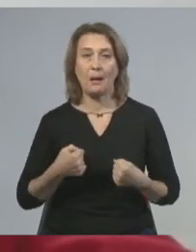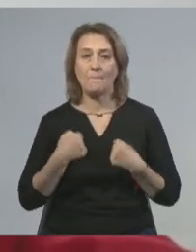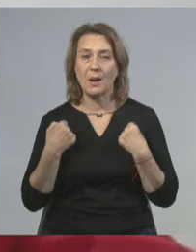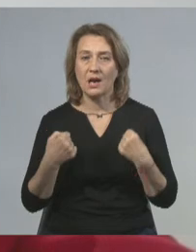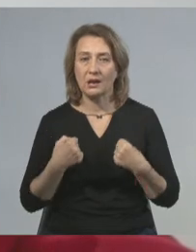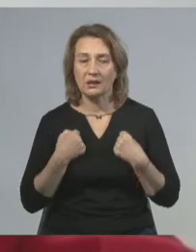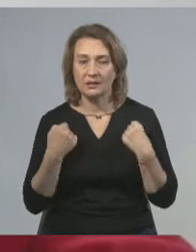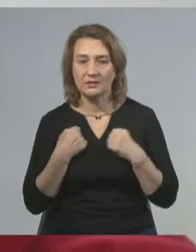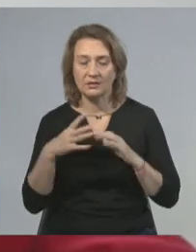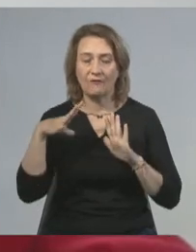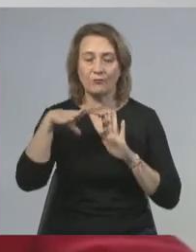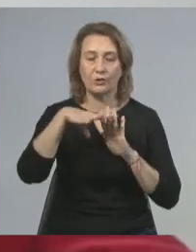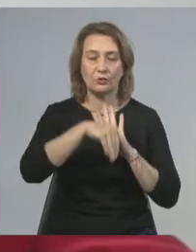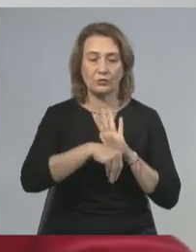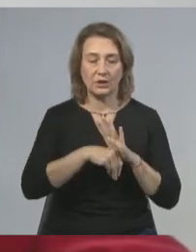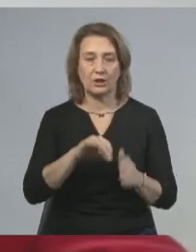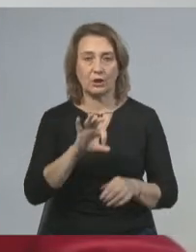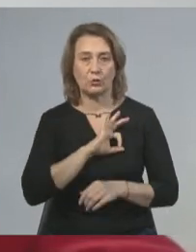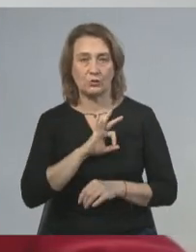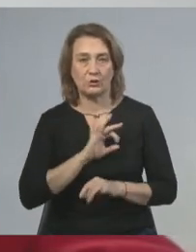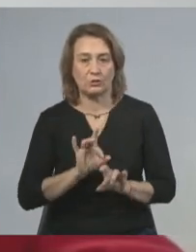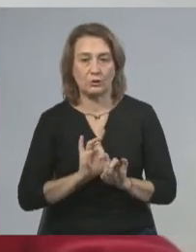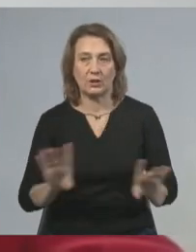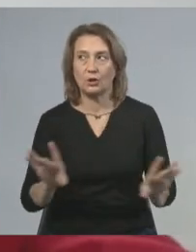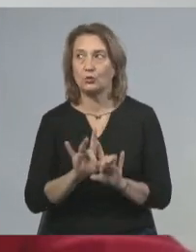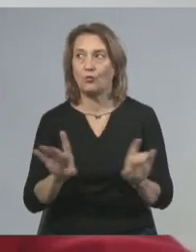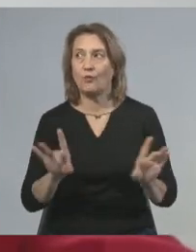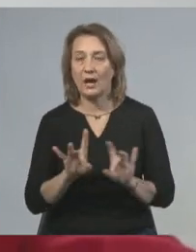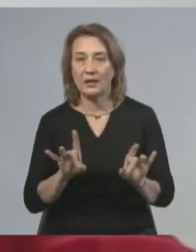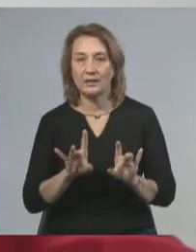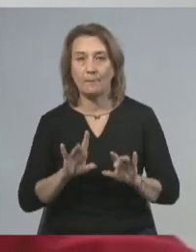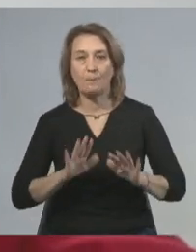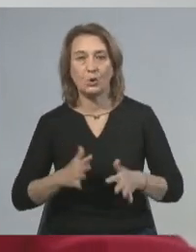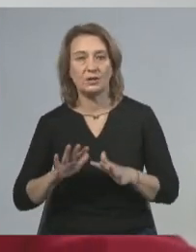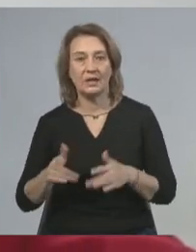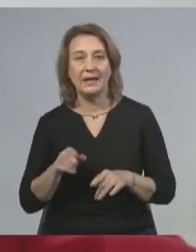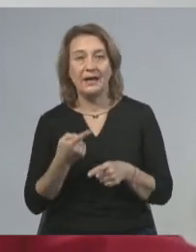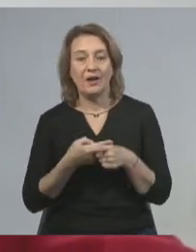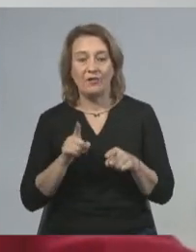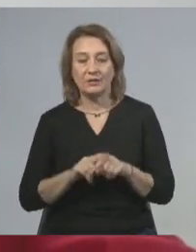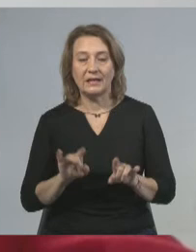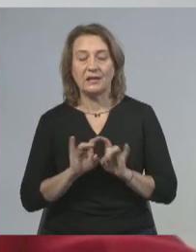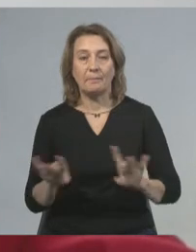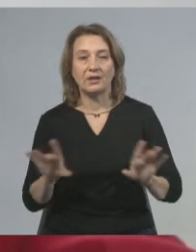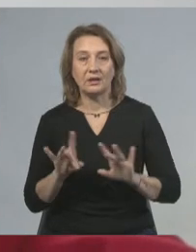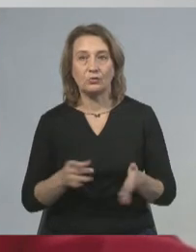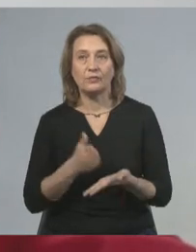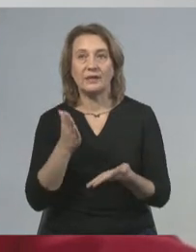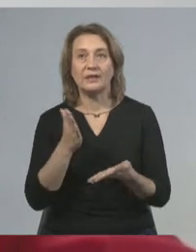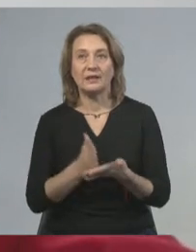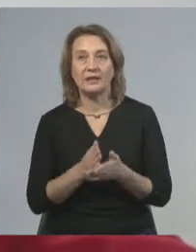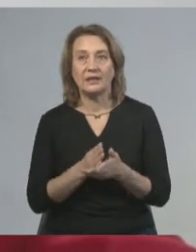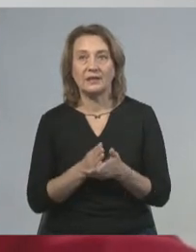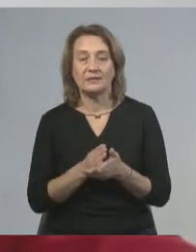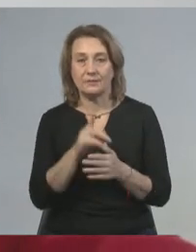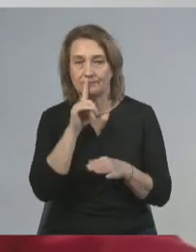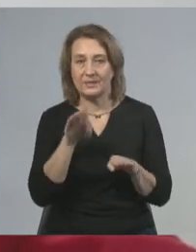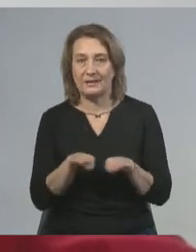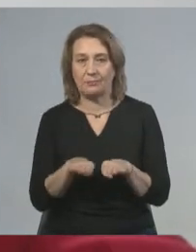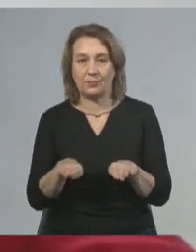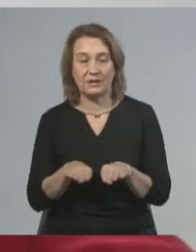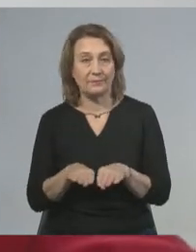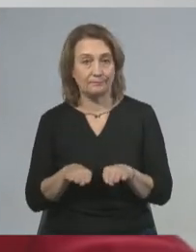specific regions we try to include legal interpretation of of some